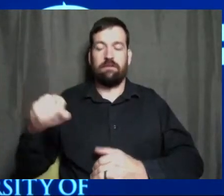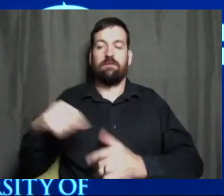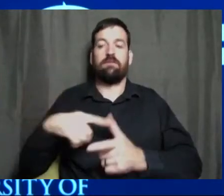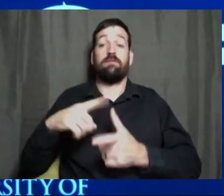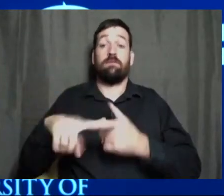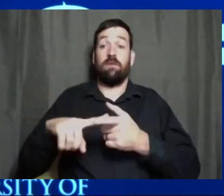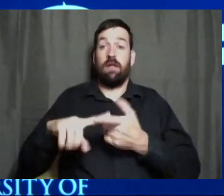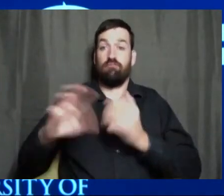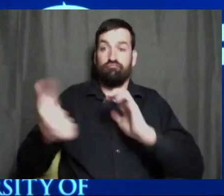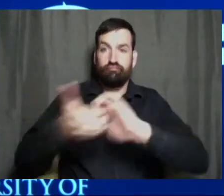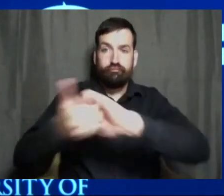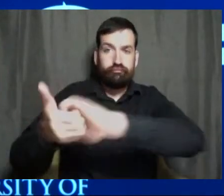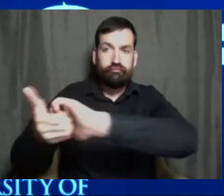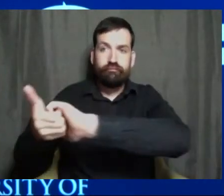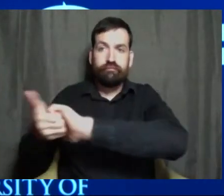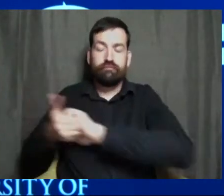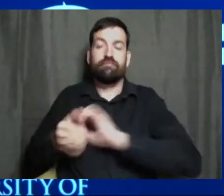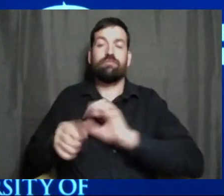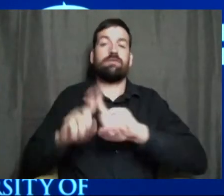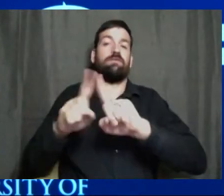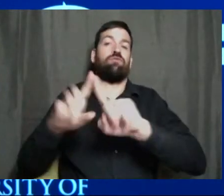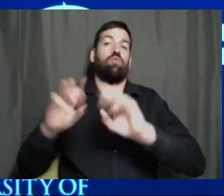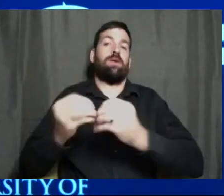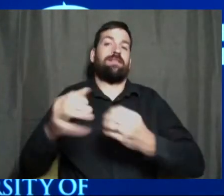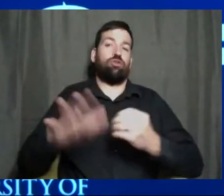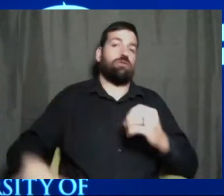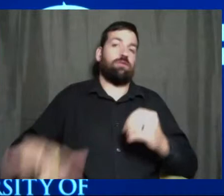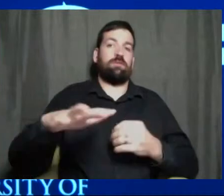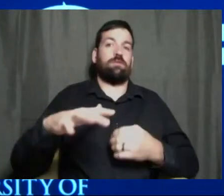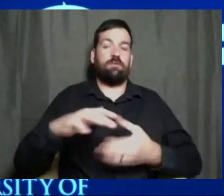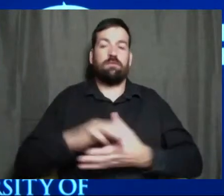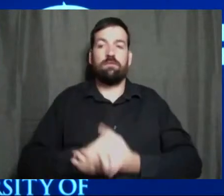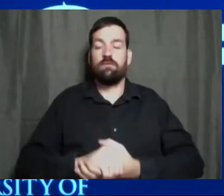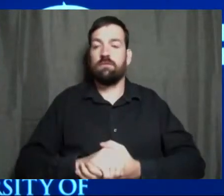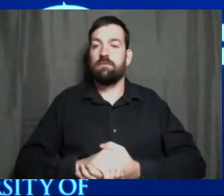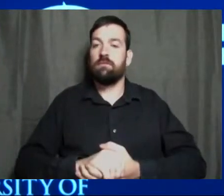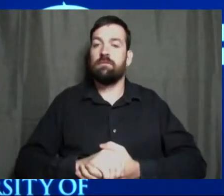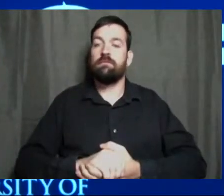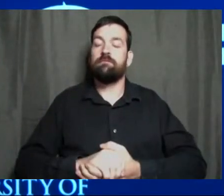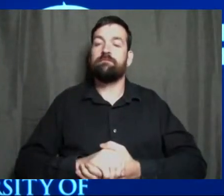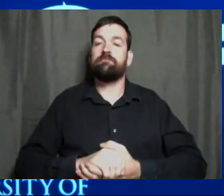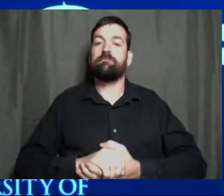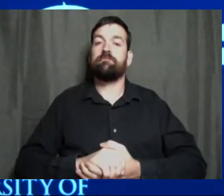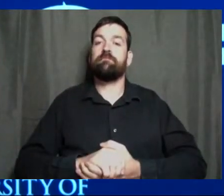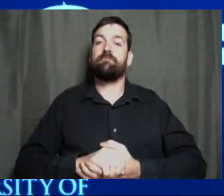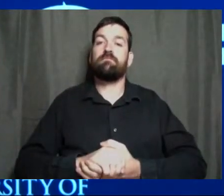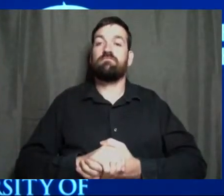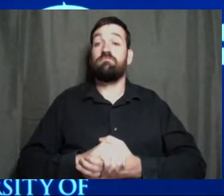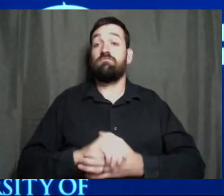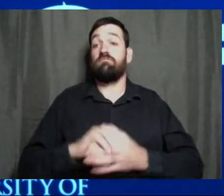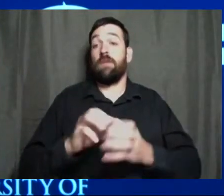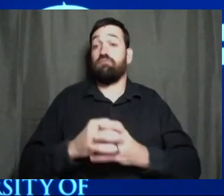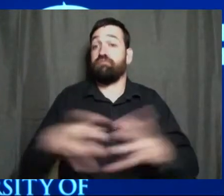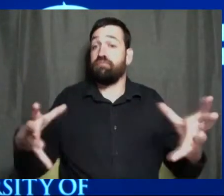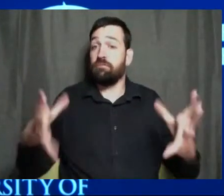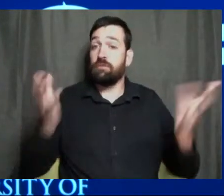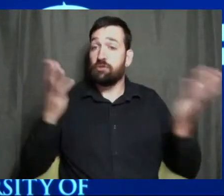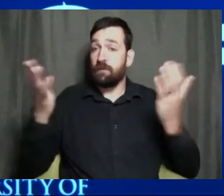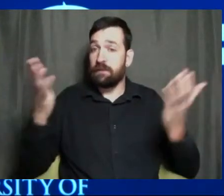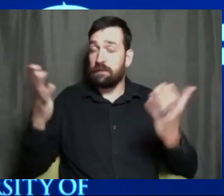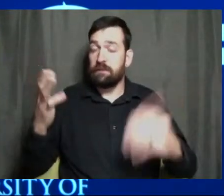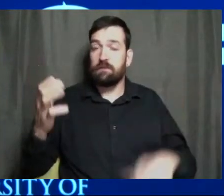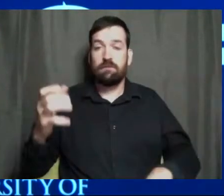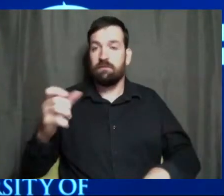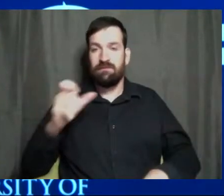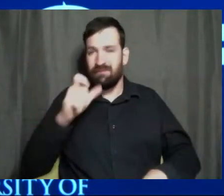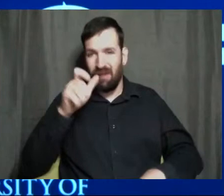other organizations in this area that serve under-resourced communities, we were able to expand those services. We did not set up other clinics, but